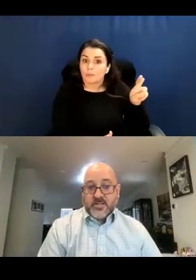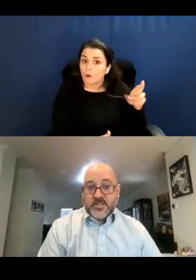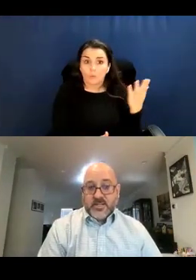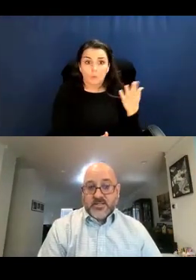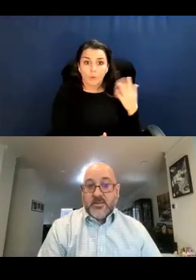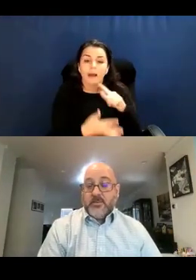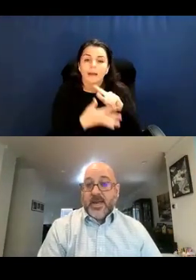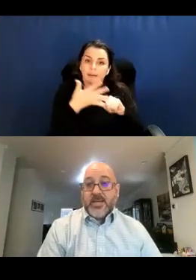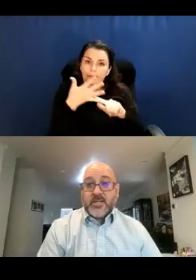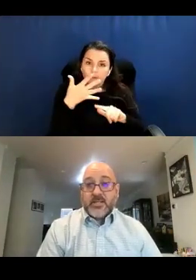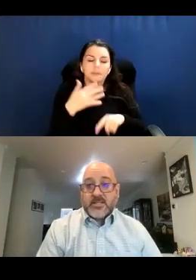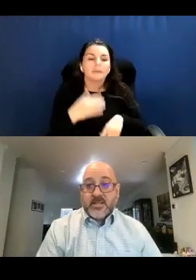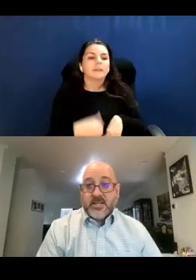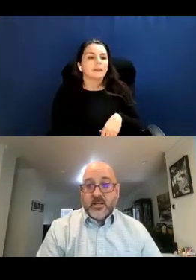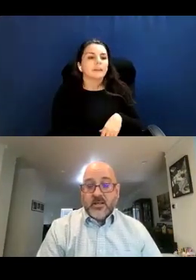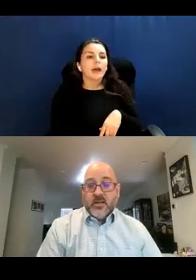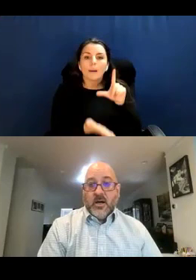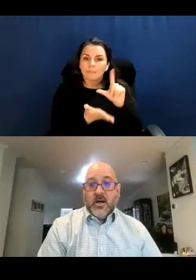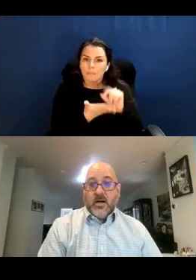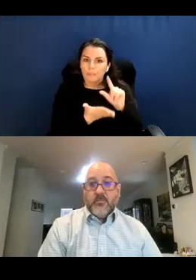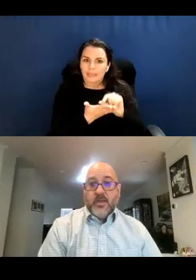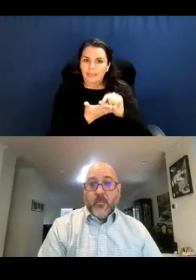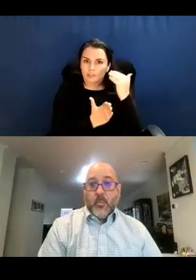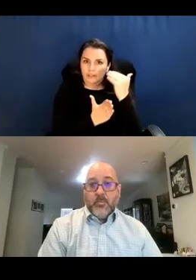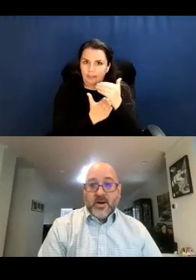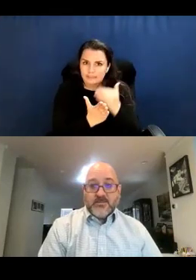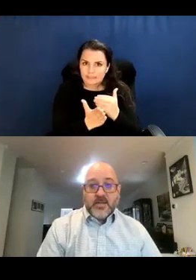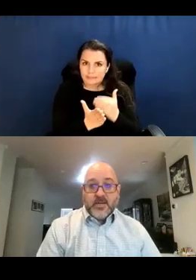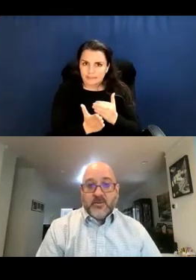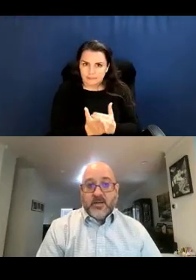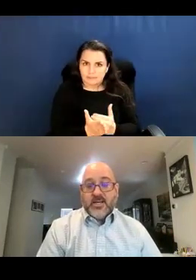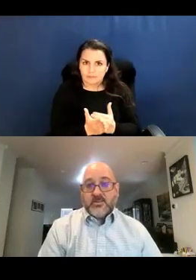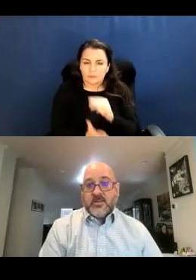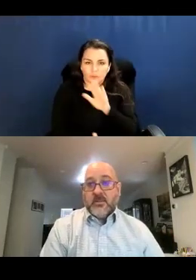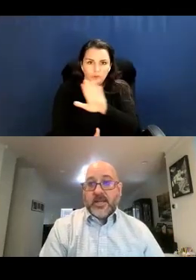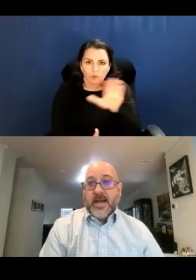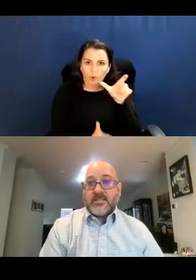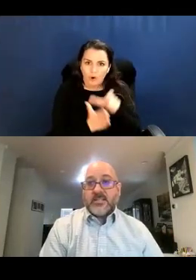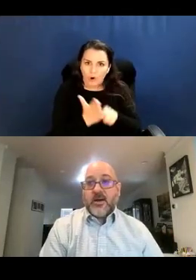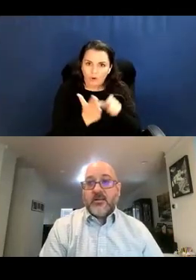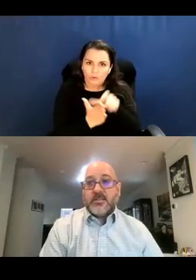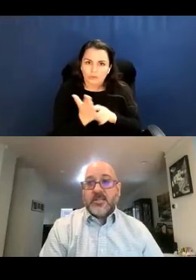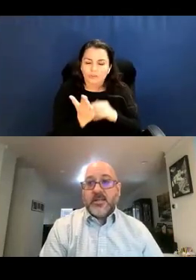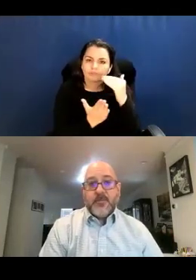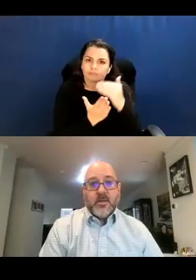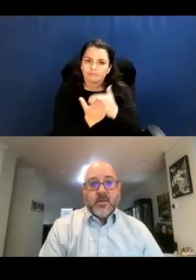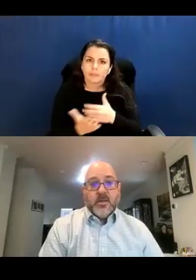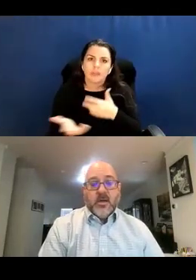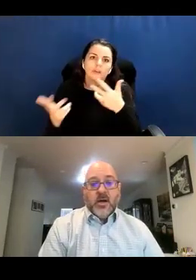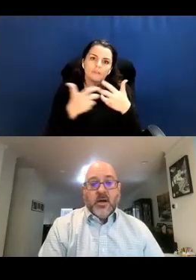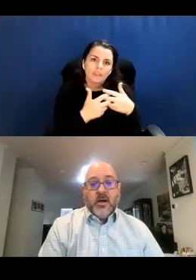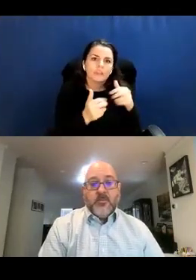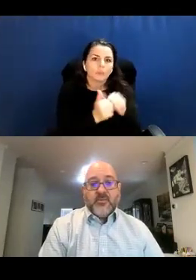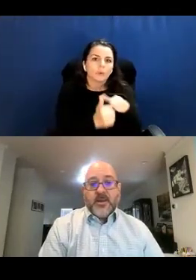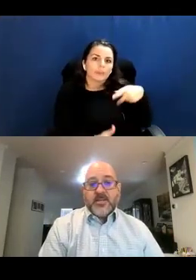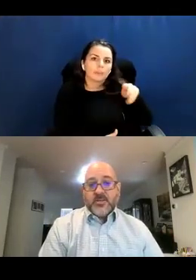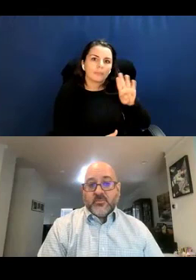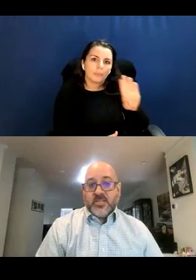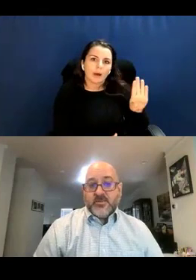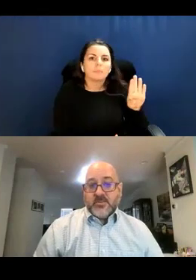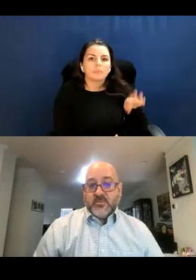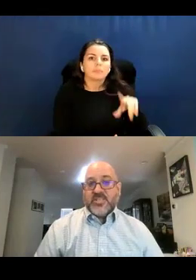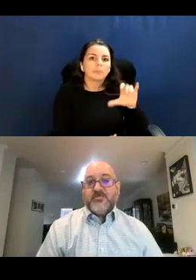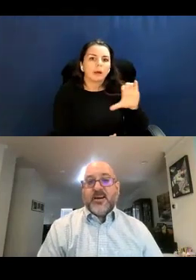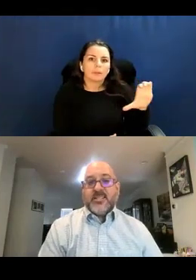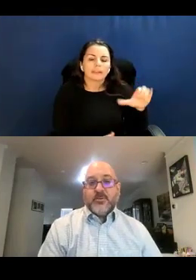special interest is the publication listing that must be in compliance with the public access policy, information